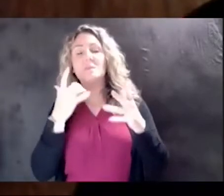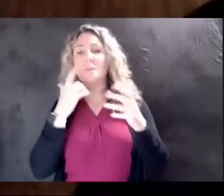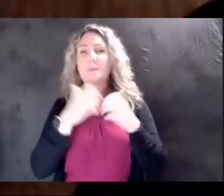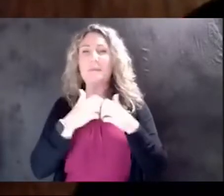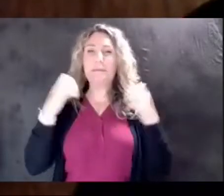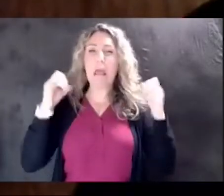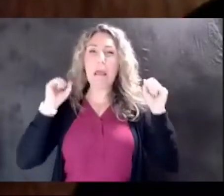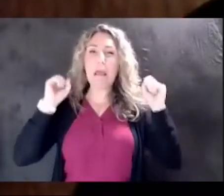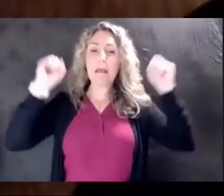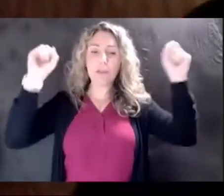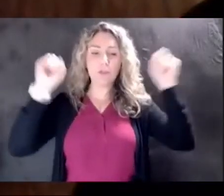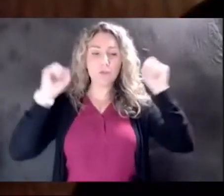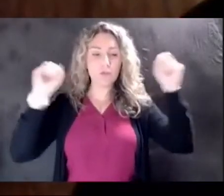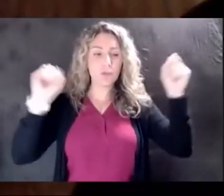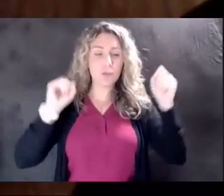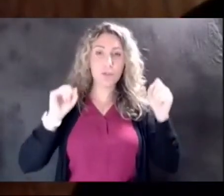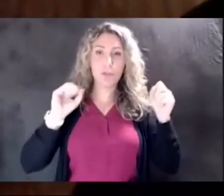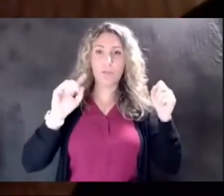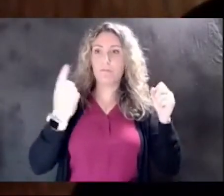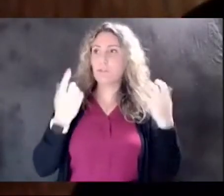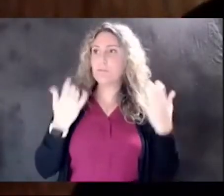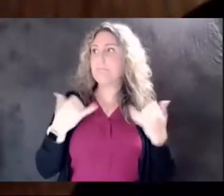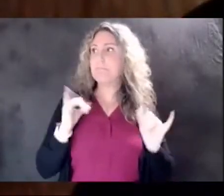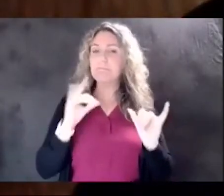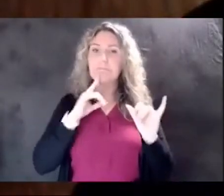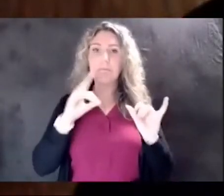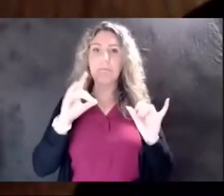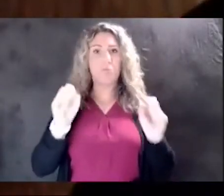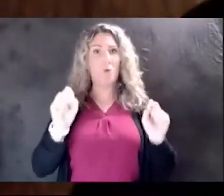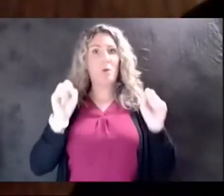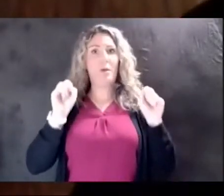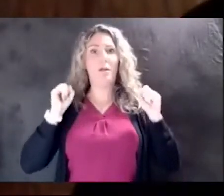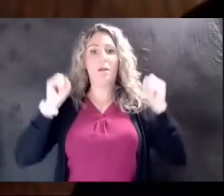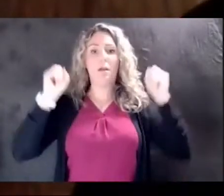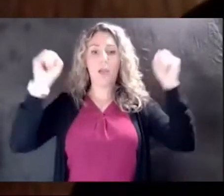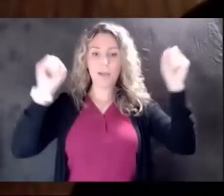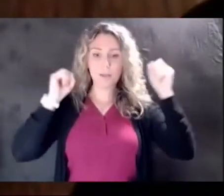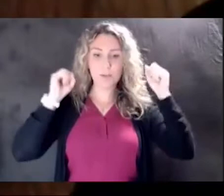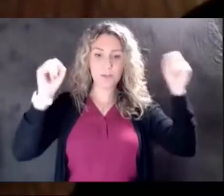exercising. At first, I was still able to exercise,